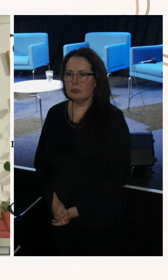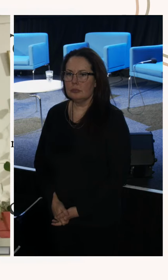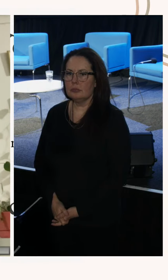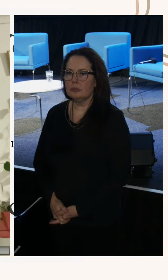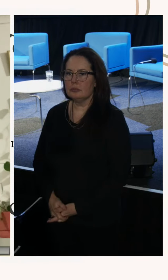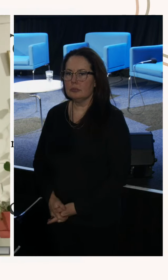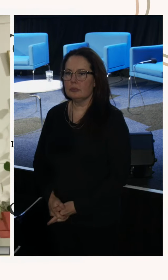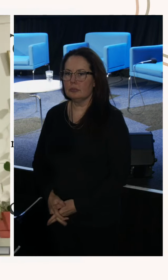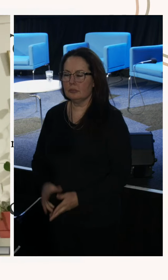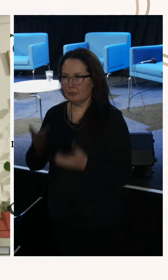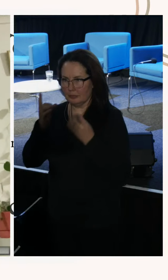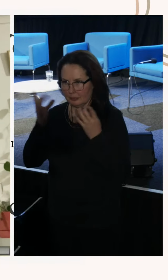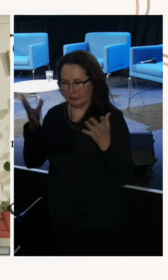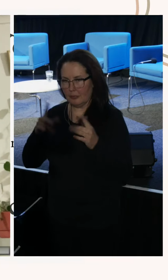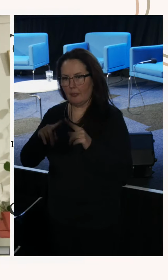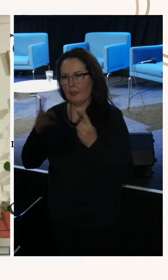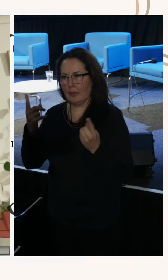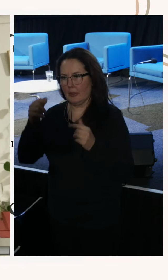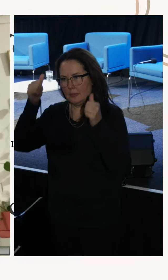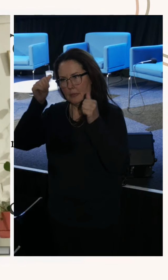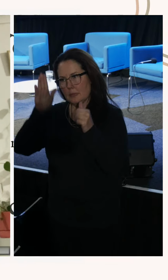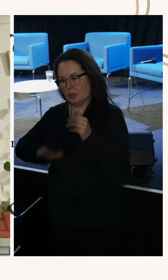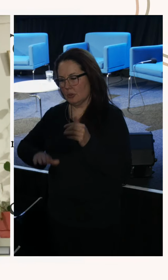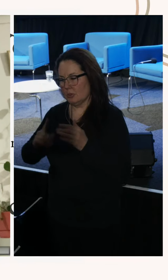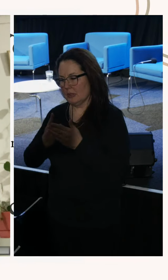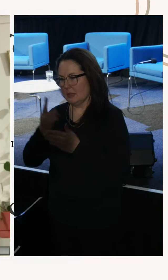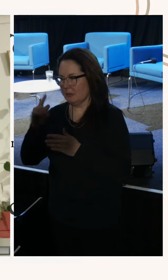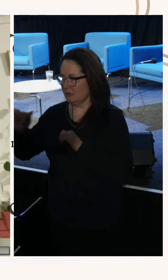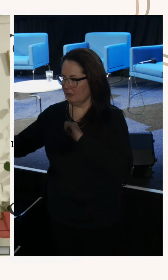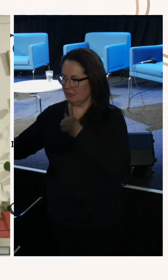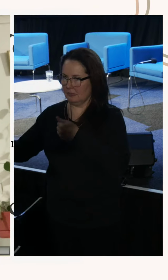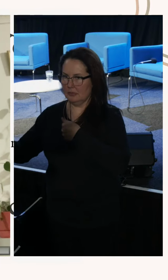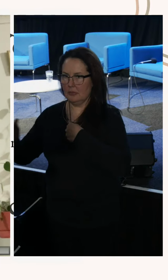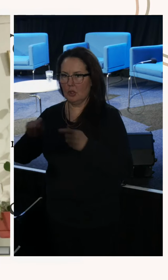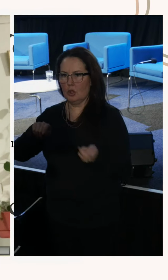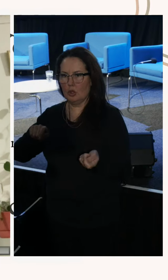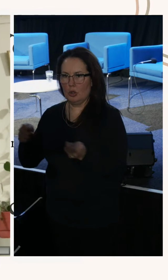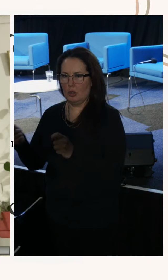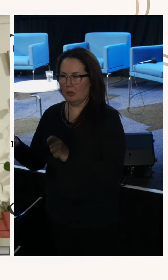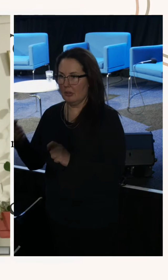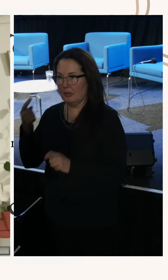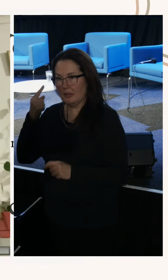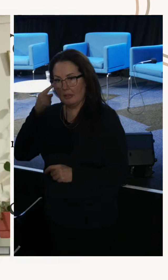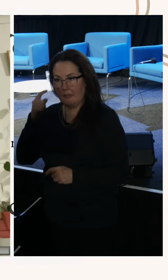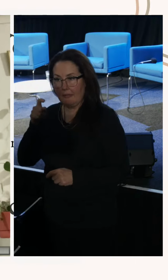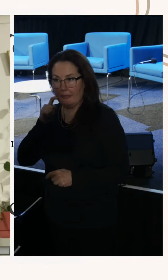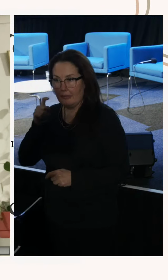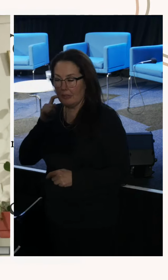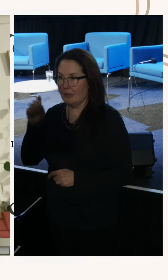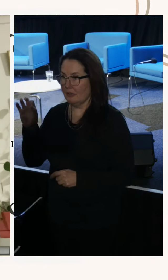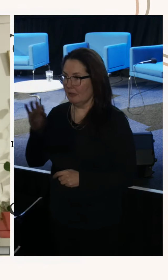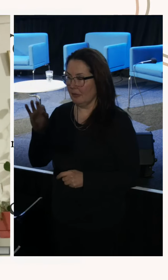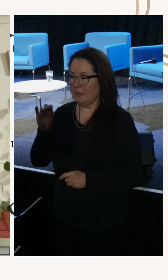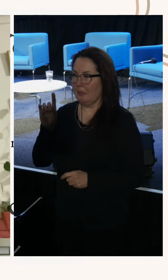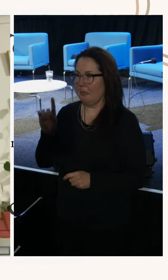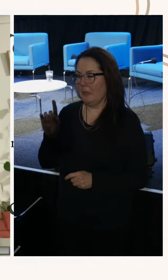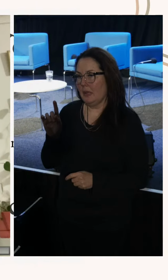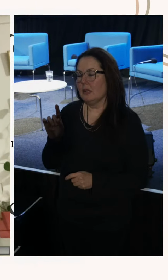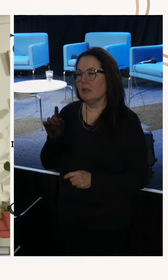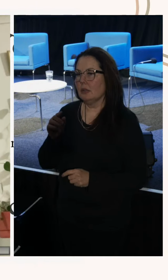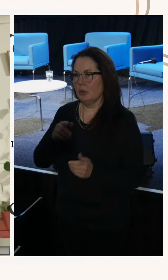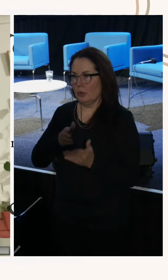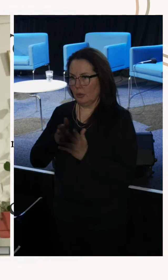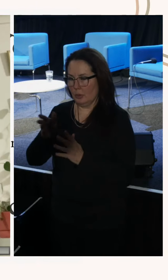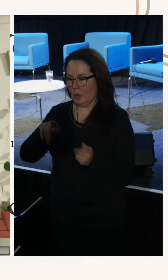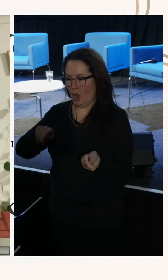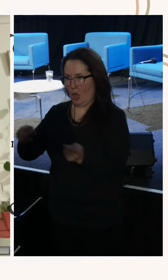Illustrate the vastly different experiences of lockdown. I don't know that it really is funny, but I know Creek during the long lockdown in